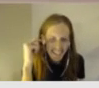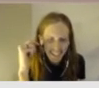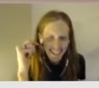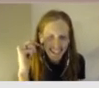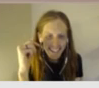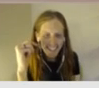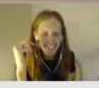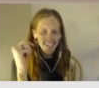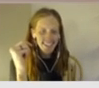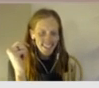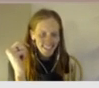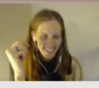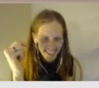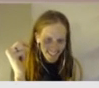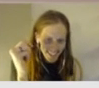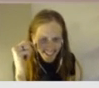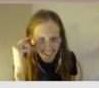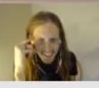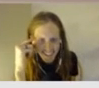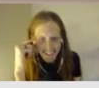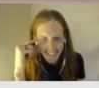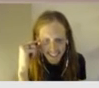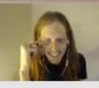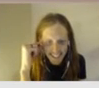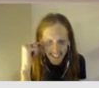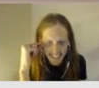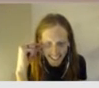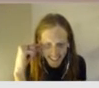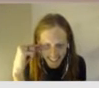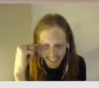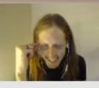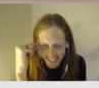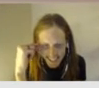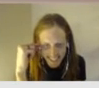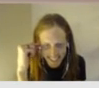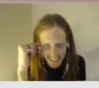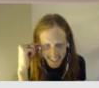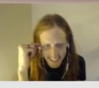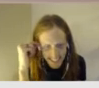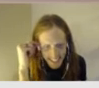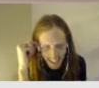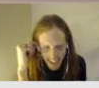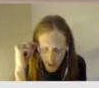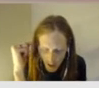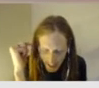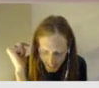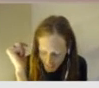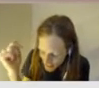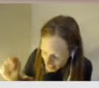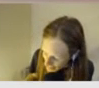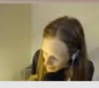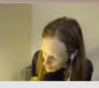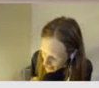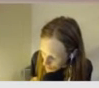in a good way. So my friends are few and far between because they, lose patience. But the